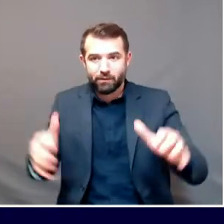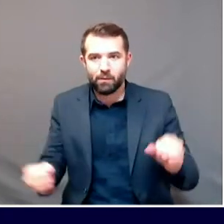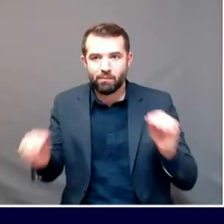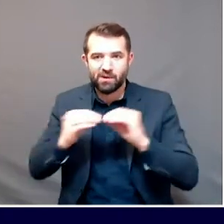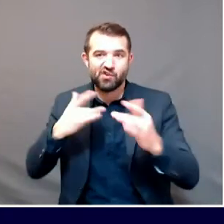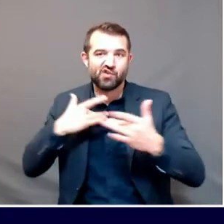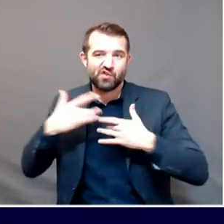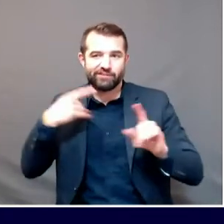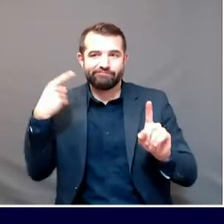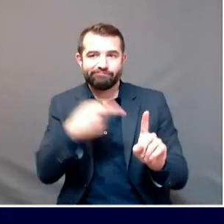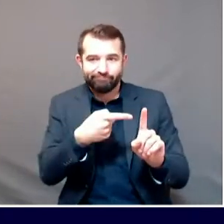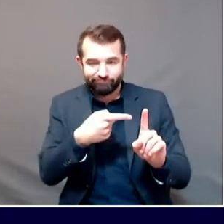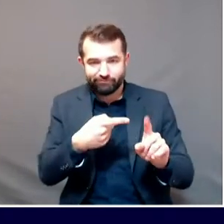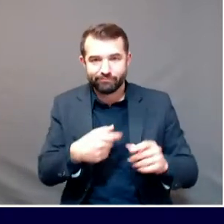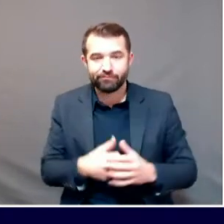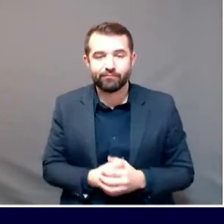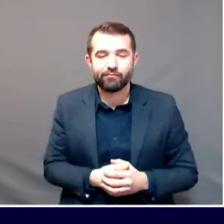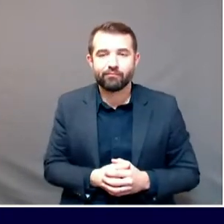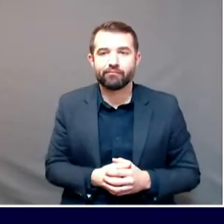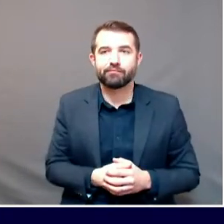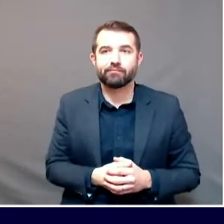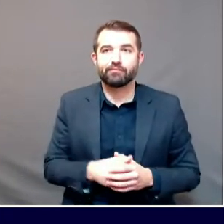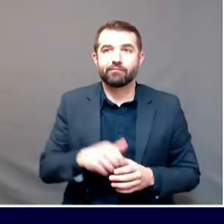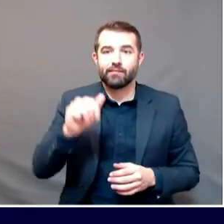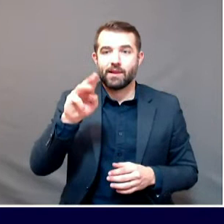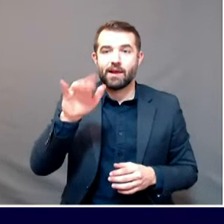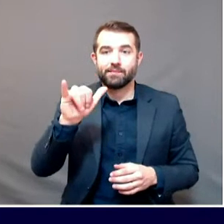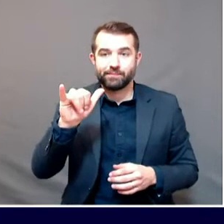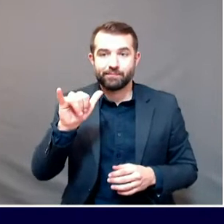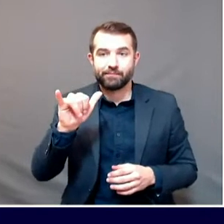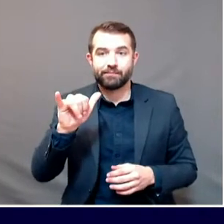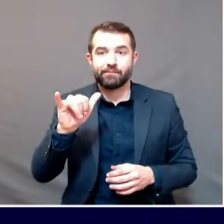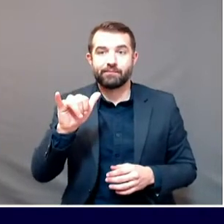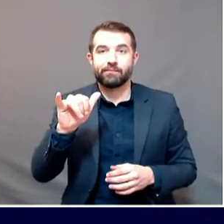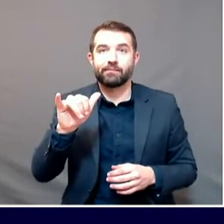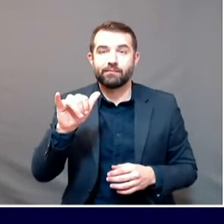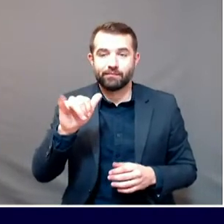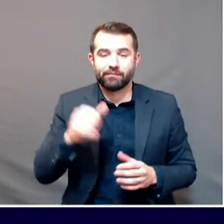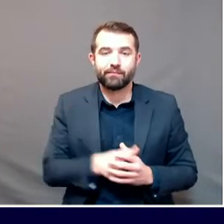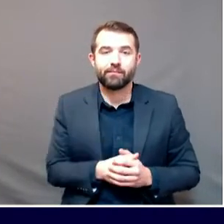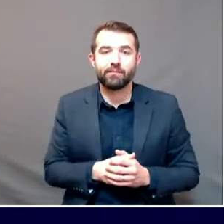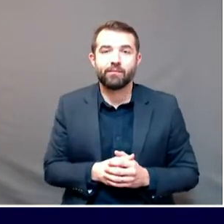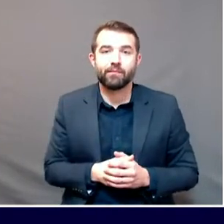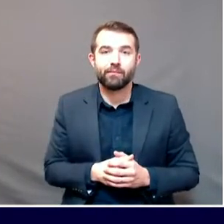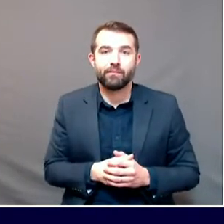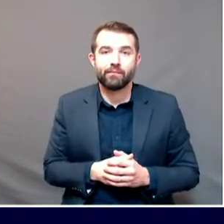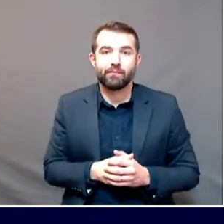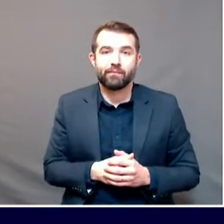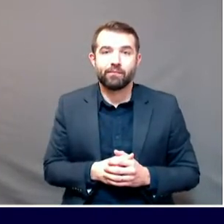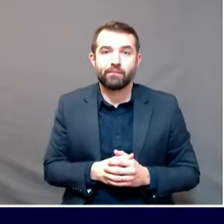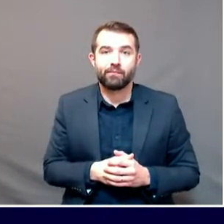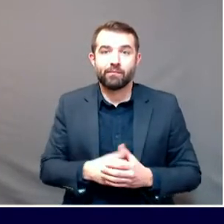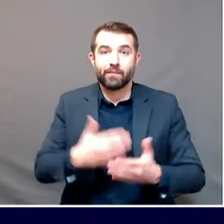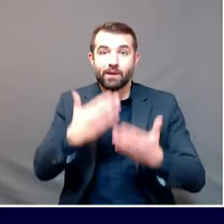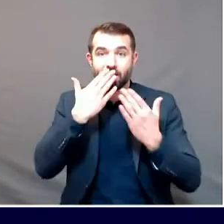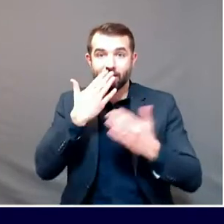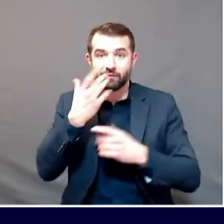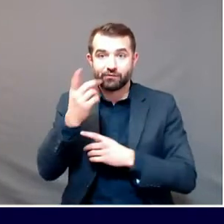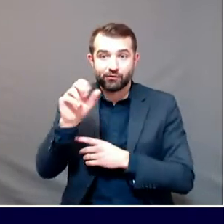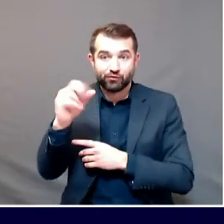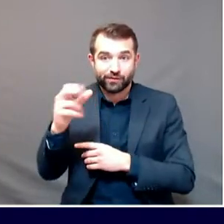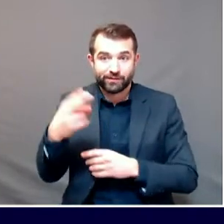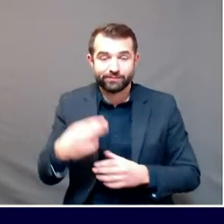I'm Okay, going to thank turn it you. over to Amy Brown next. Thank you, Dr. Shah. Can you say more about the outbreak at